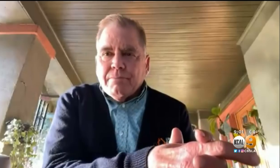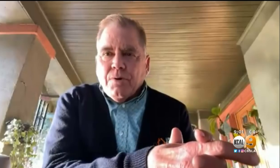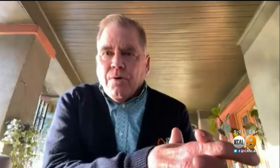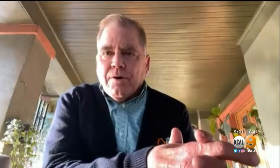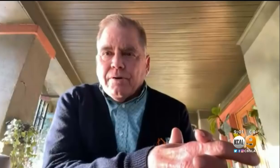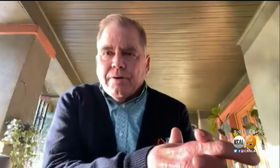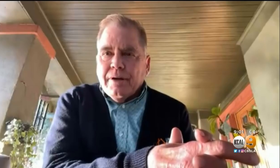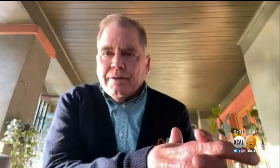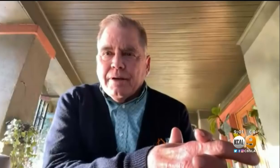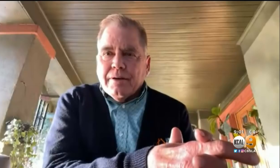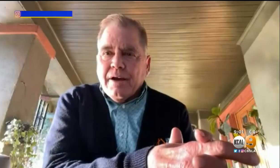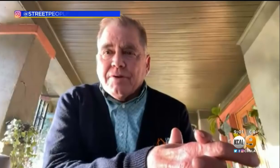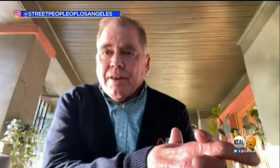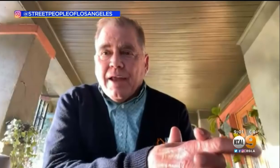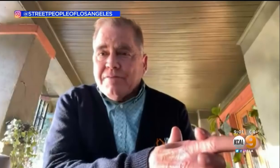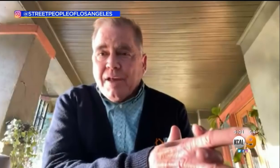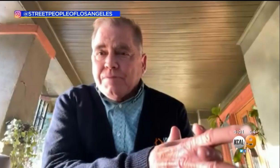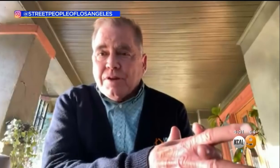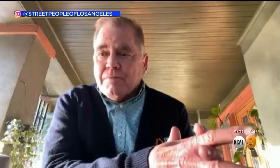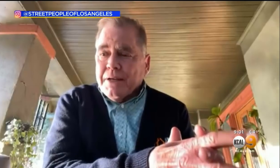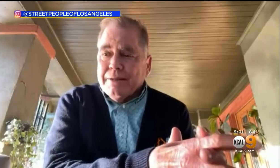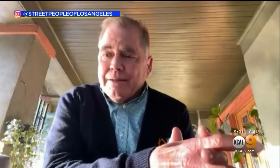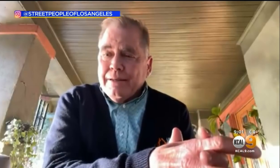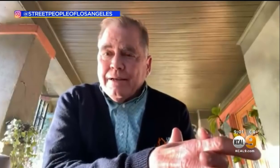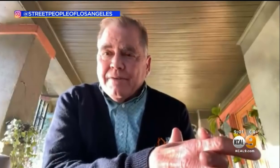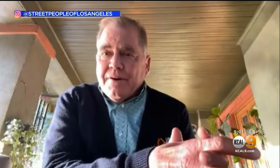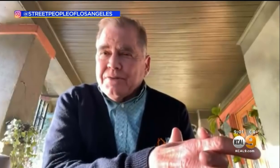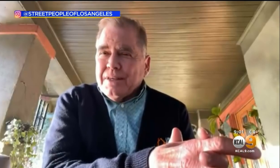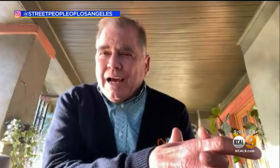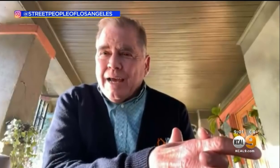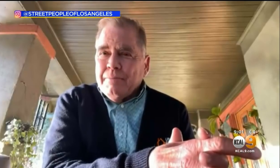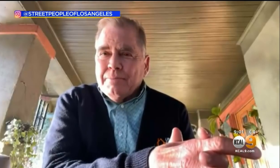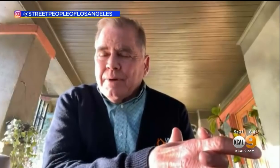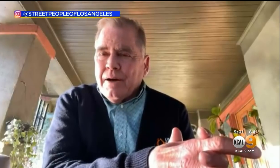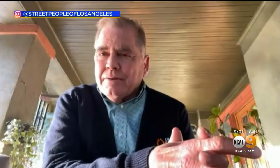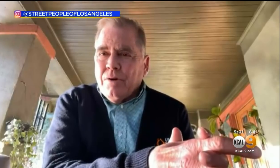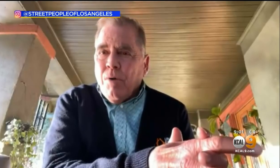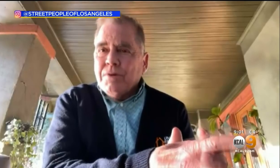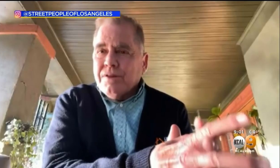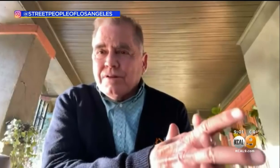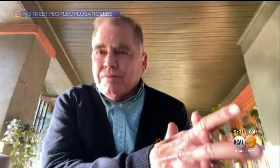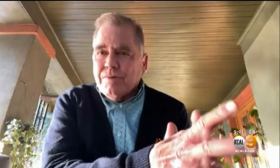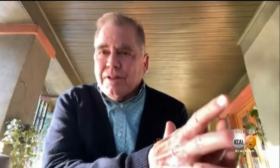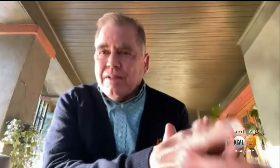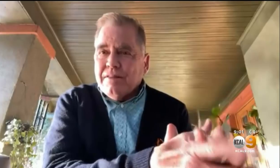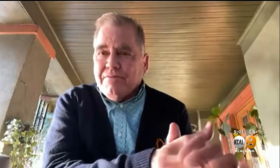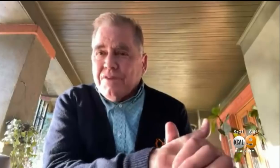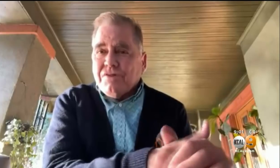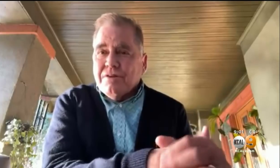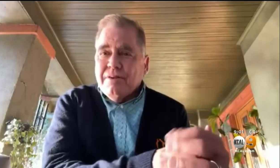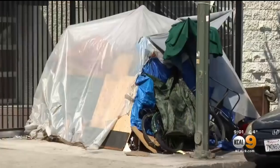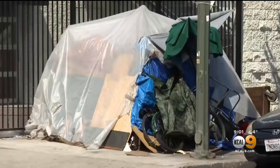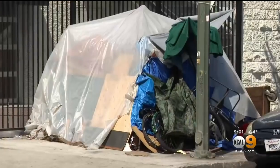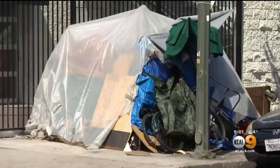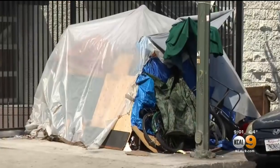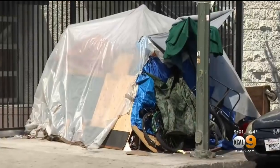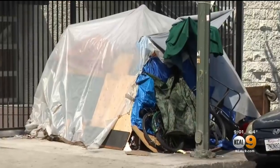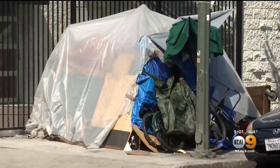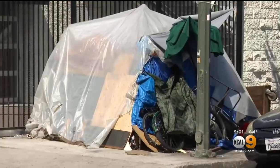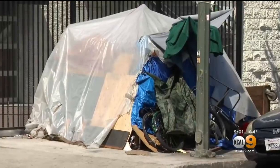brilliant orator. Reverend Andy Bales runs the Union Rescue Mission in Skid Row and is one of the leading voices in solving the homeless